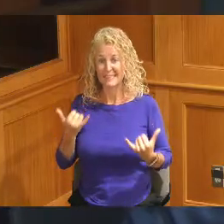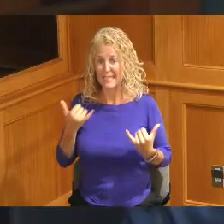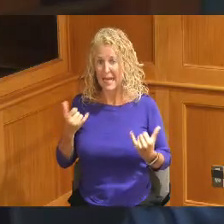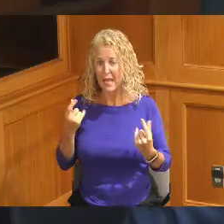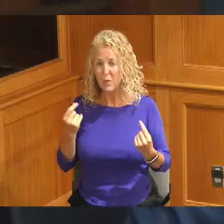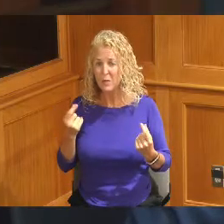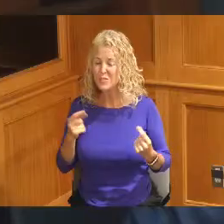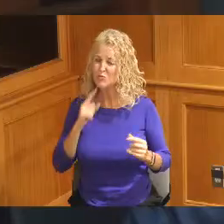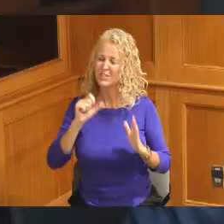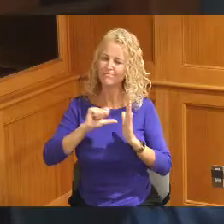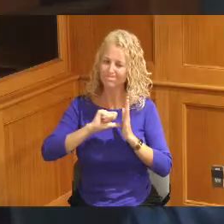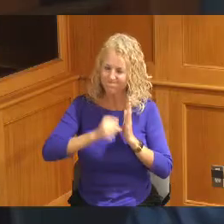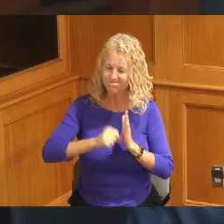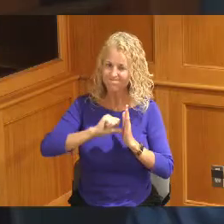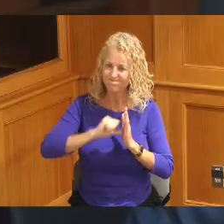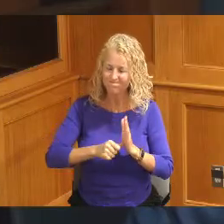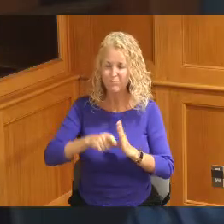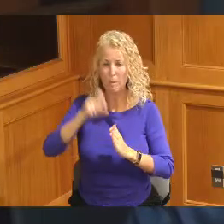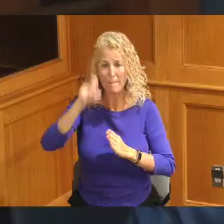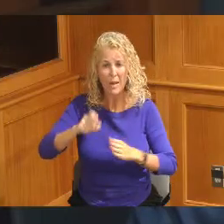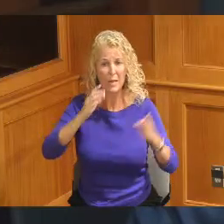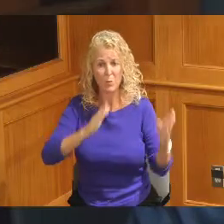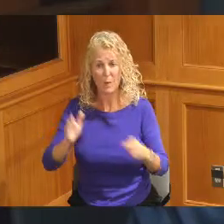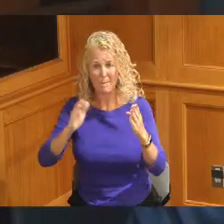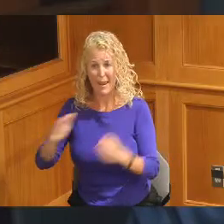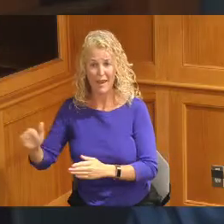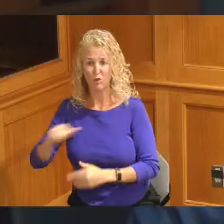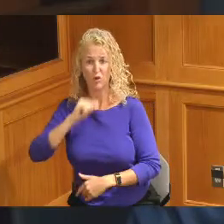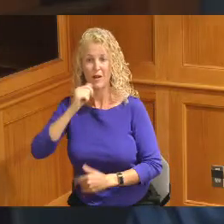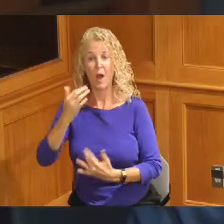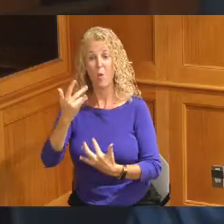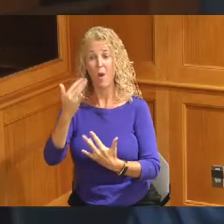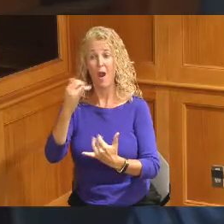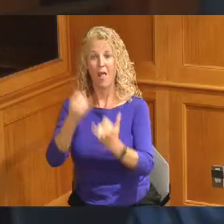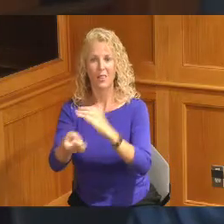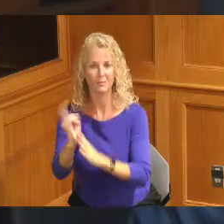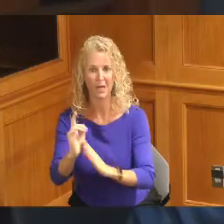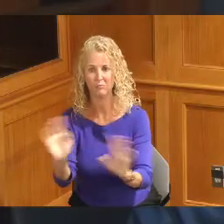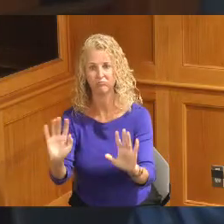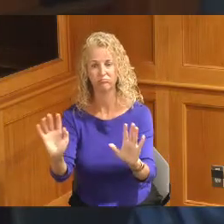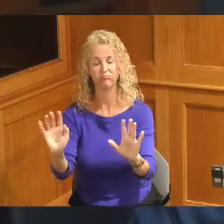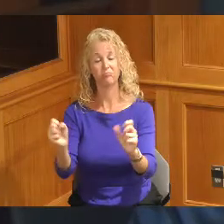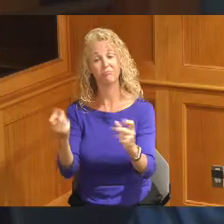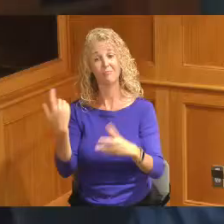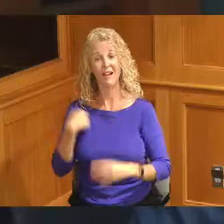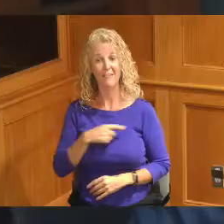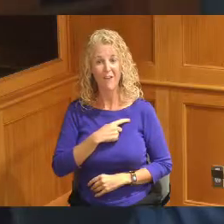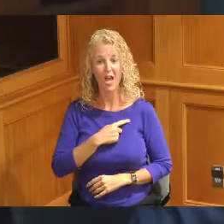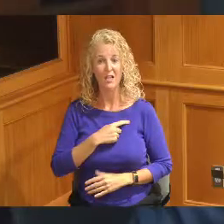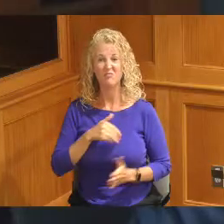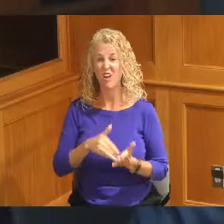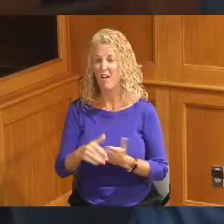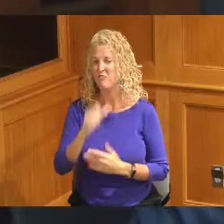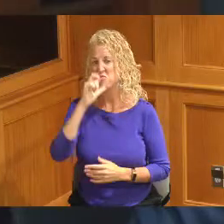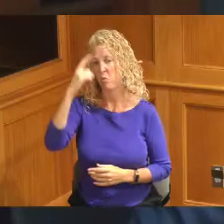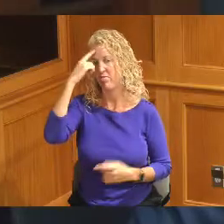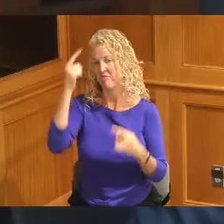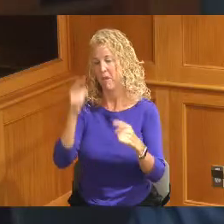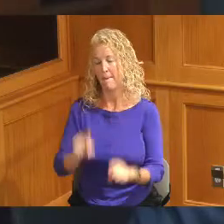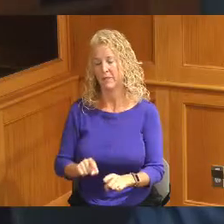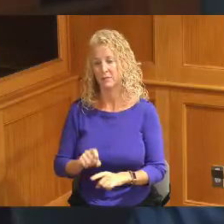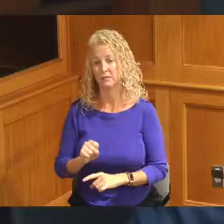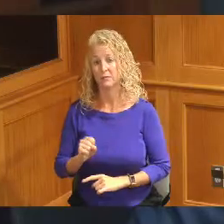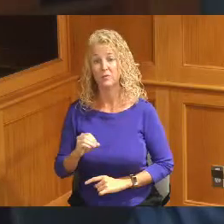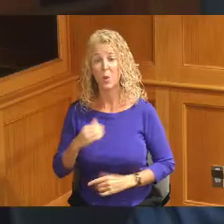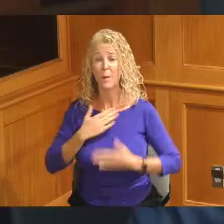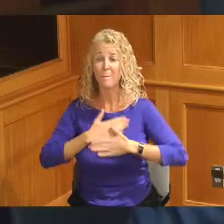how important we have to be prepared. And a lot of us, just don't think it's going to happen to us. So